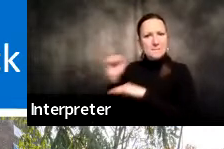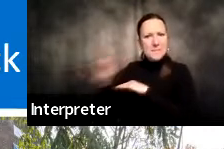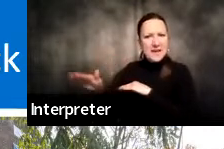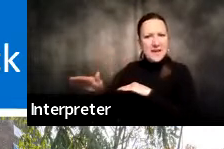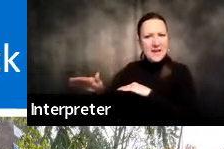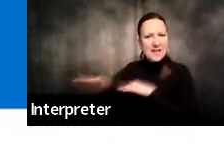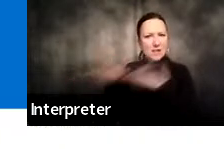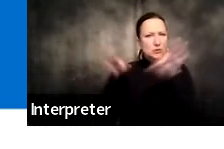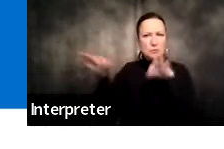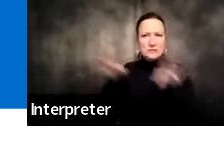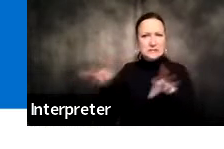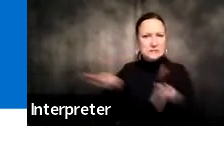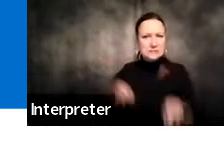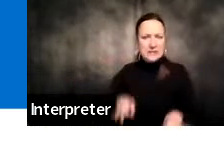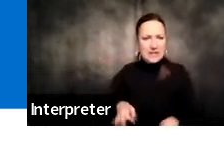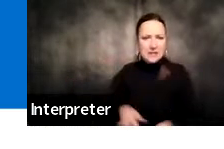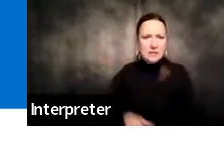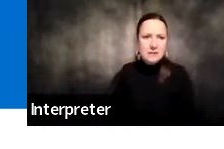about the program.